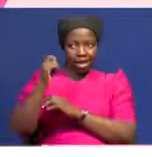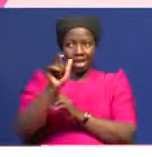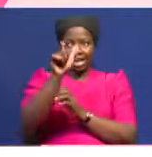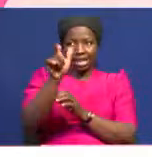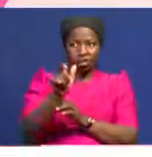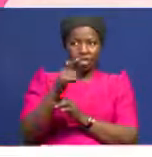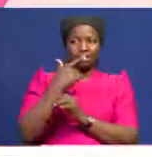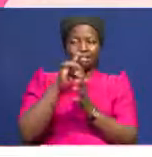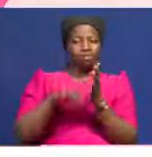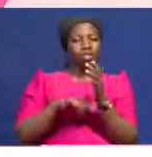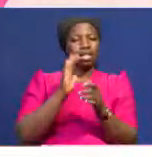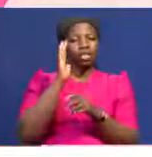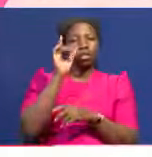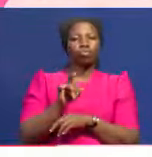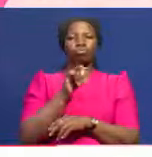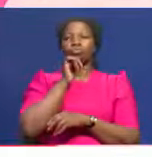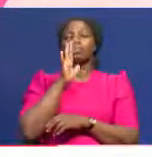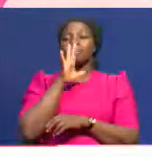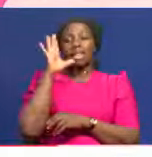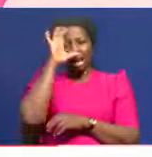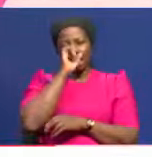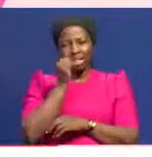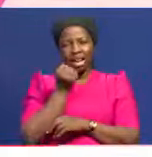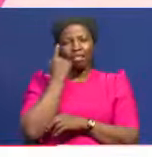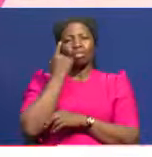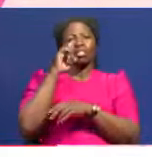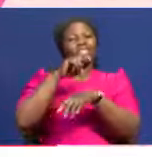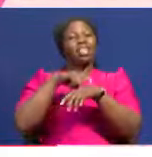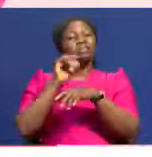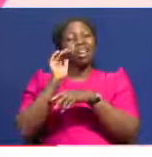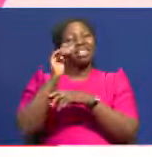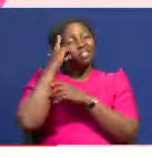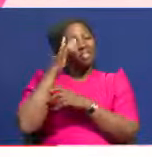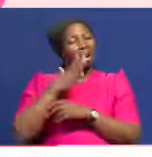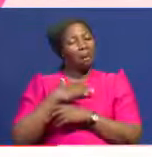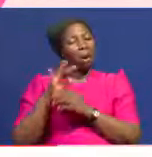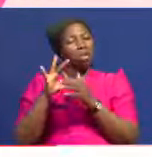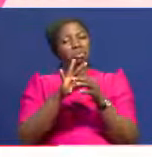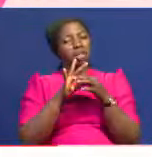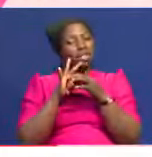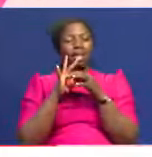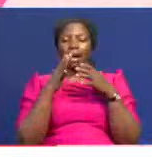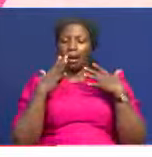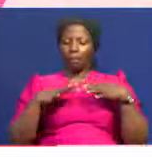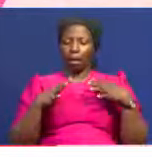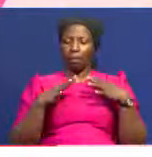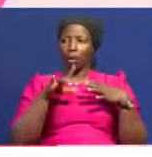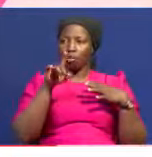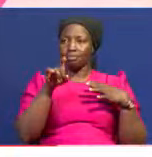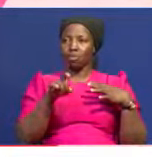misunderstood. When we call for our unity, let people not